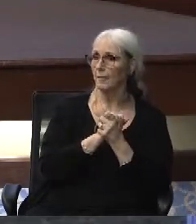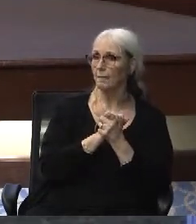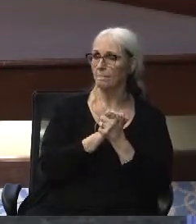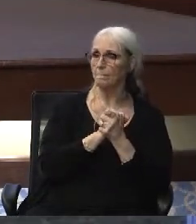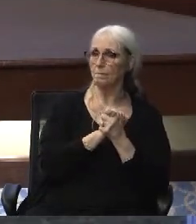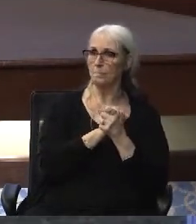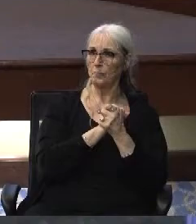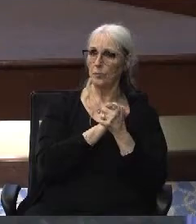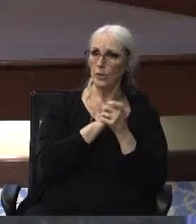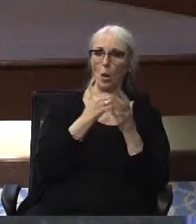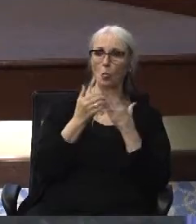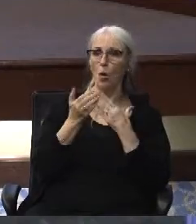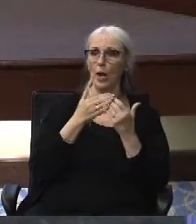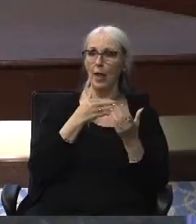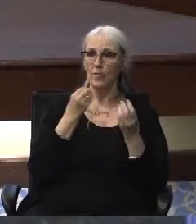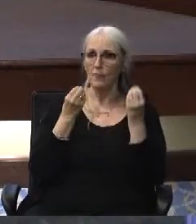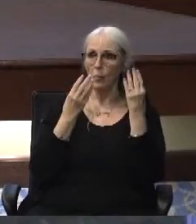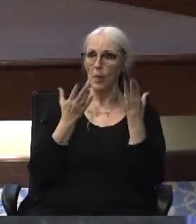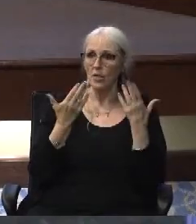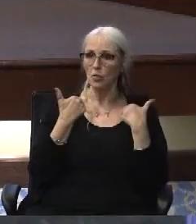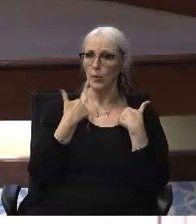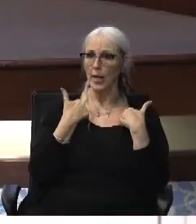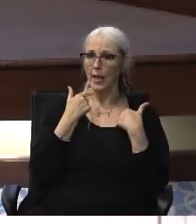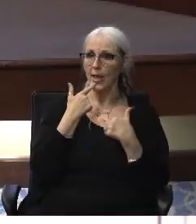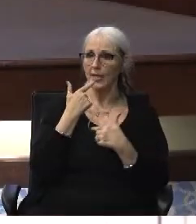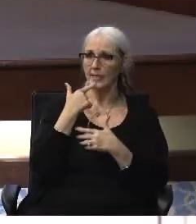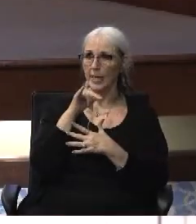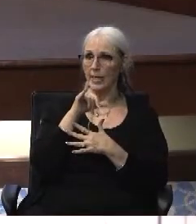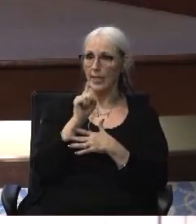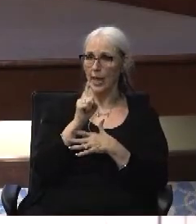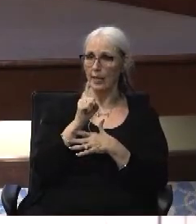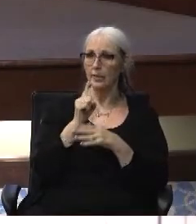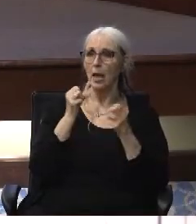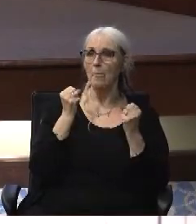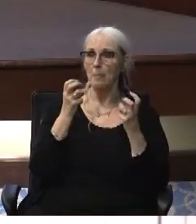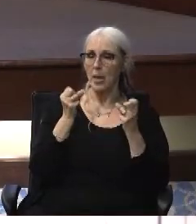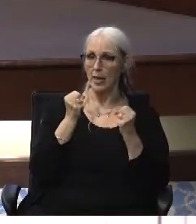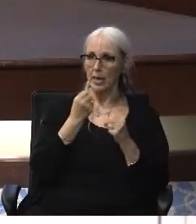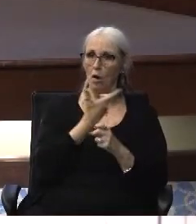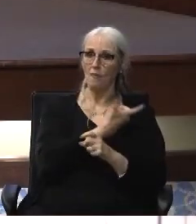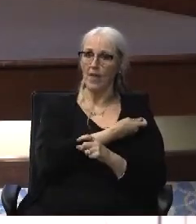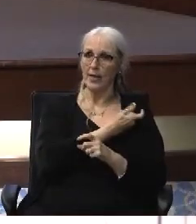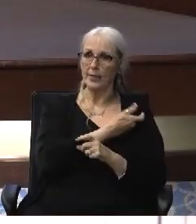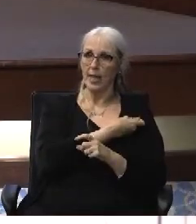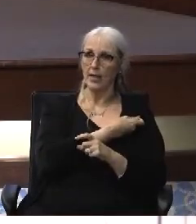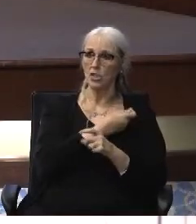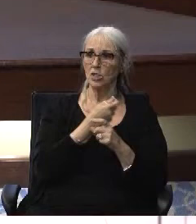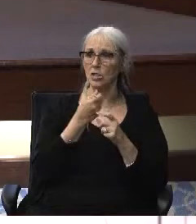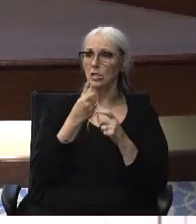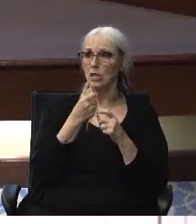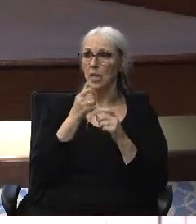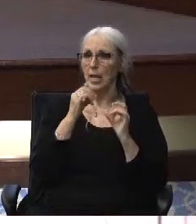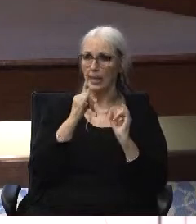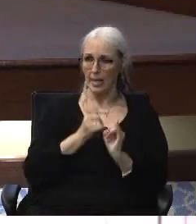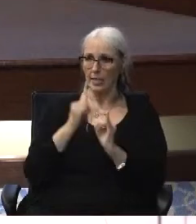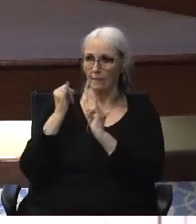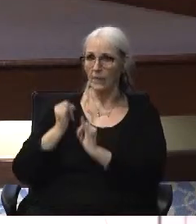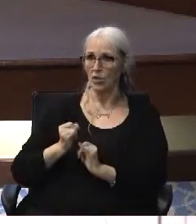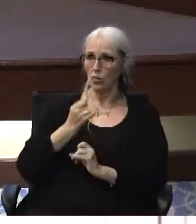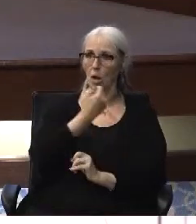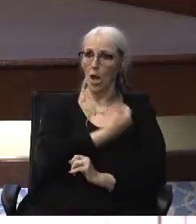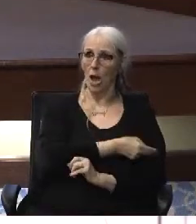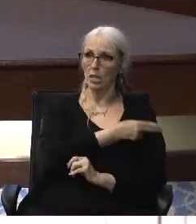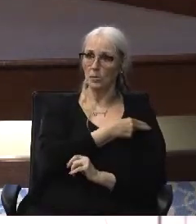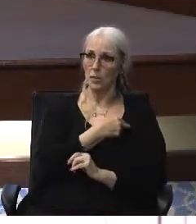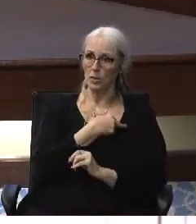whatever data we have, I can say yes, that several of our vaccinated individuals who have been in the hospital have some